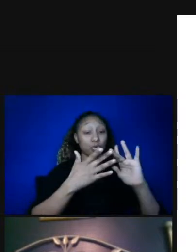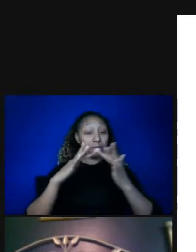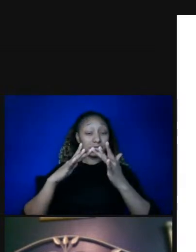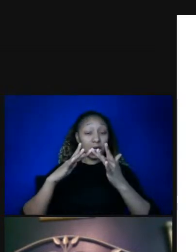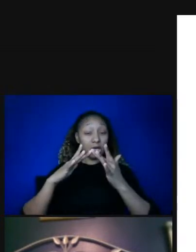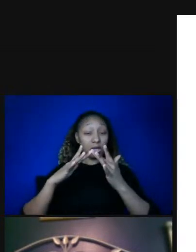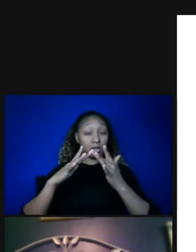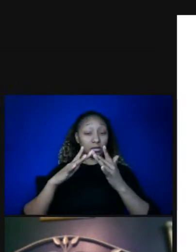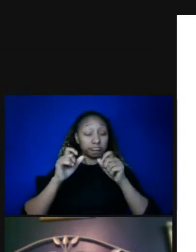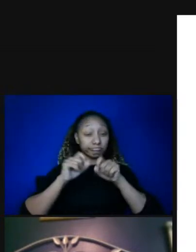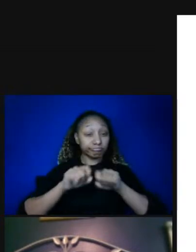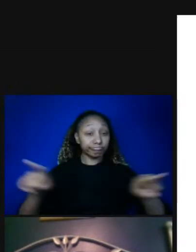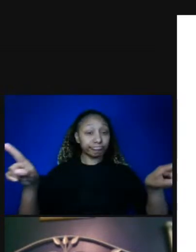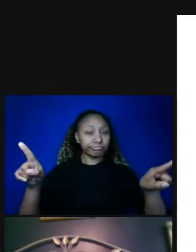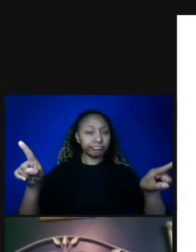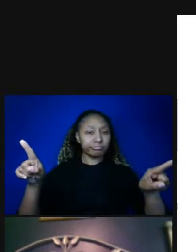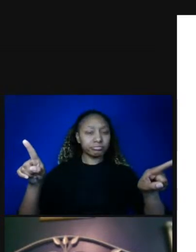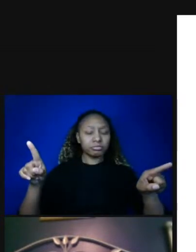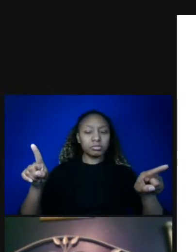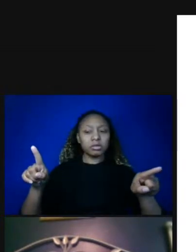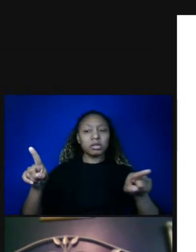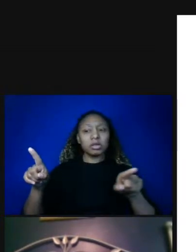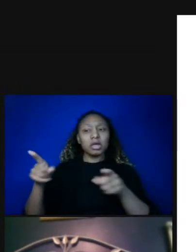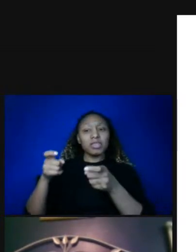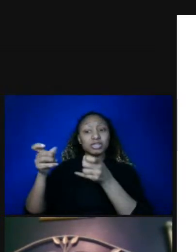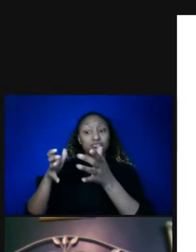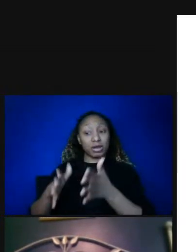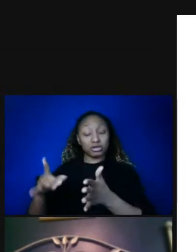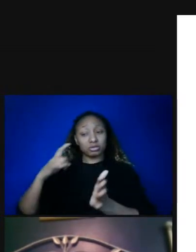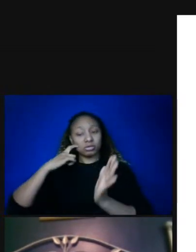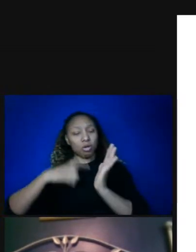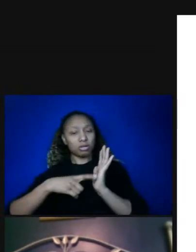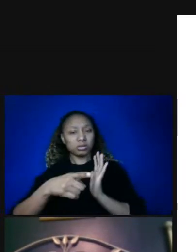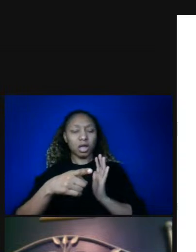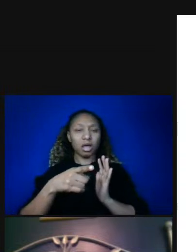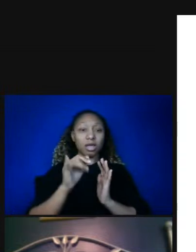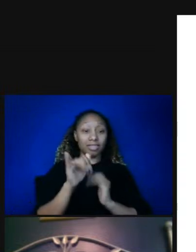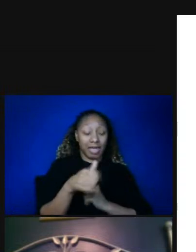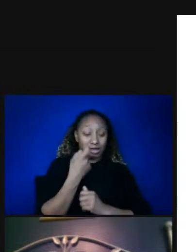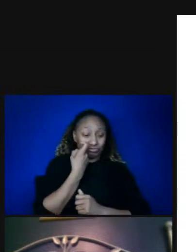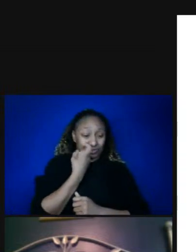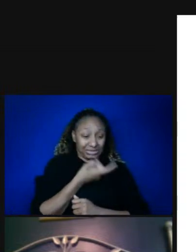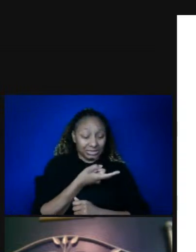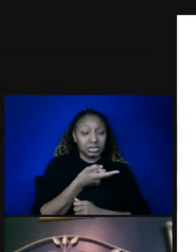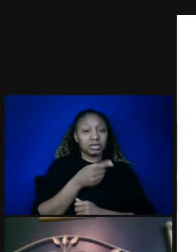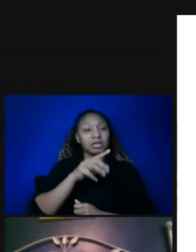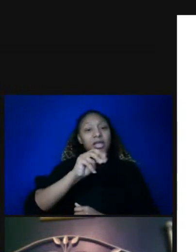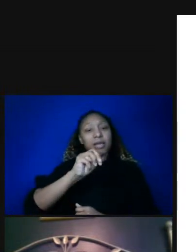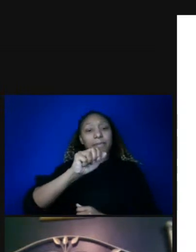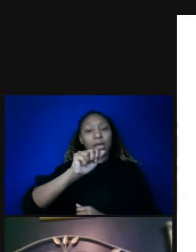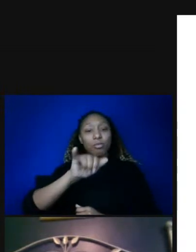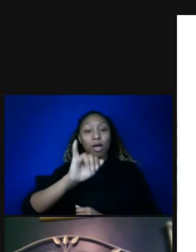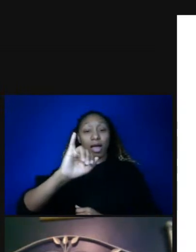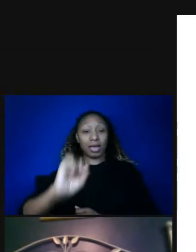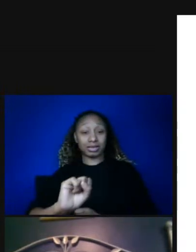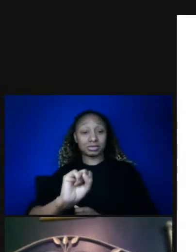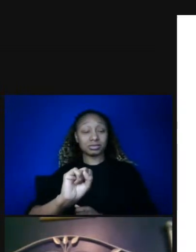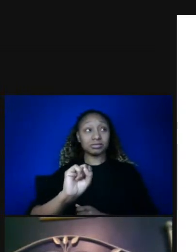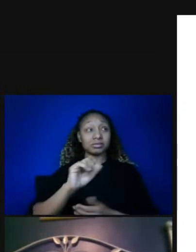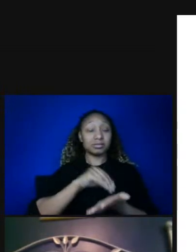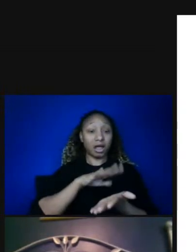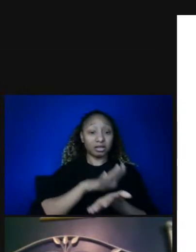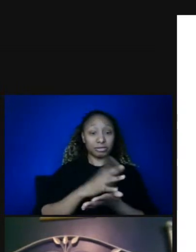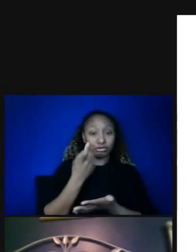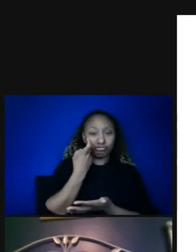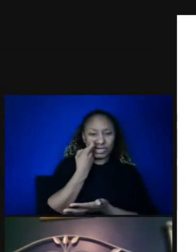Mayis realized that though these documents that we just showed you through Mayis were immensely important, that there was something